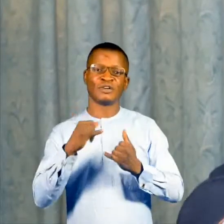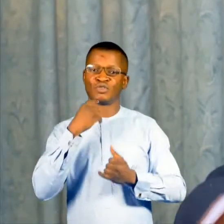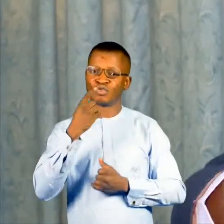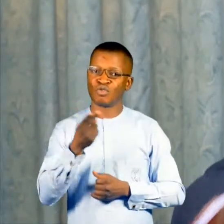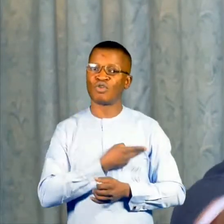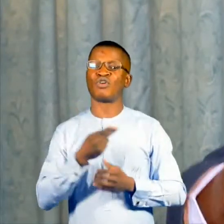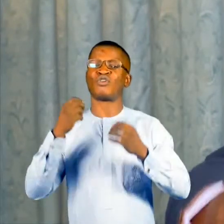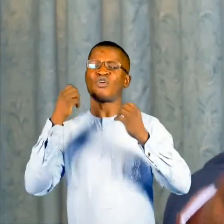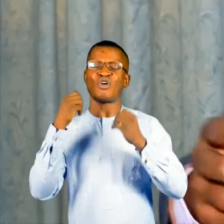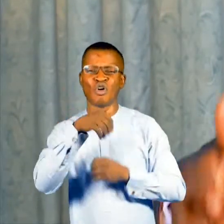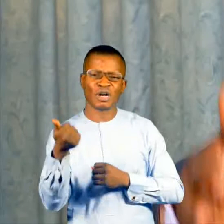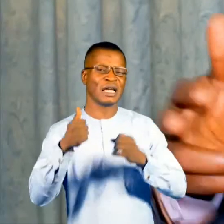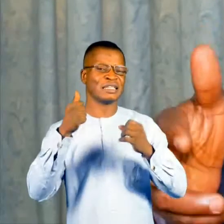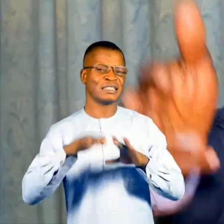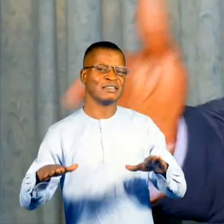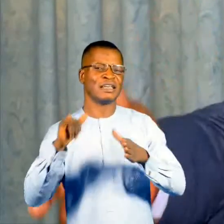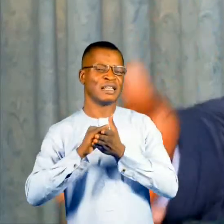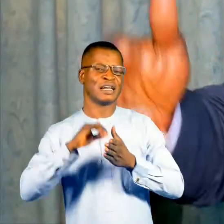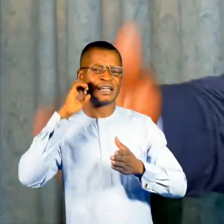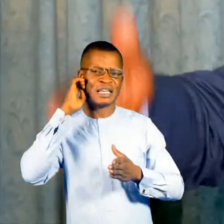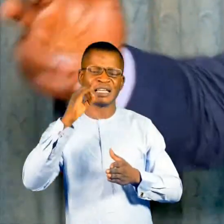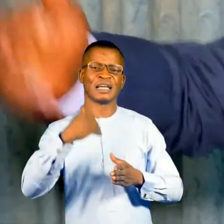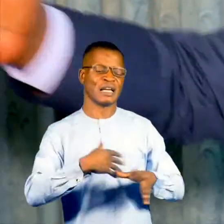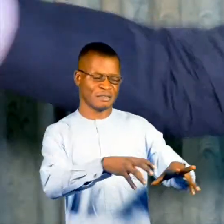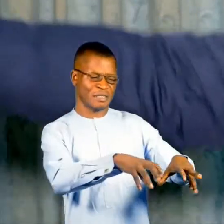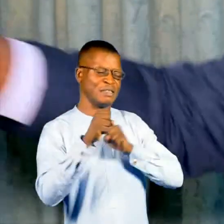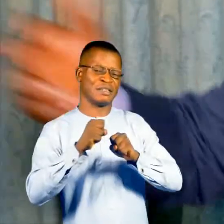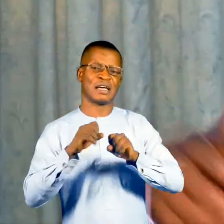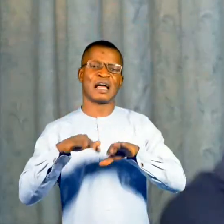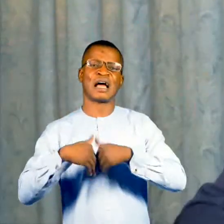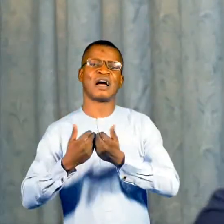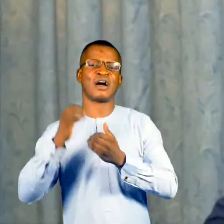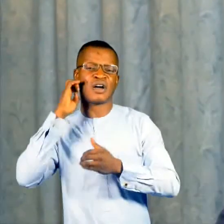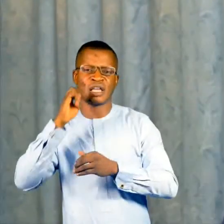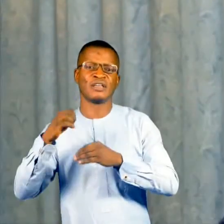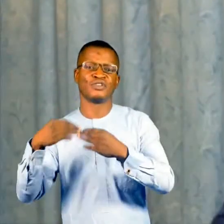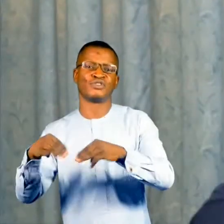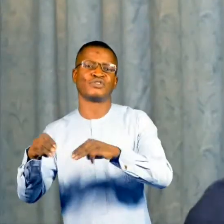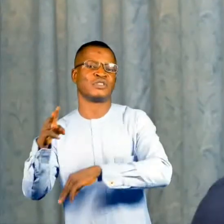he now told us other children he had kidnapped and where he sold them to.